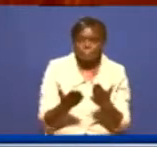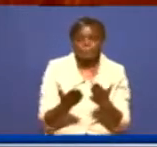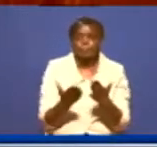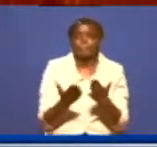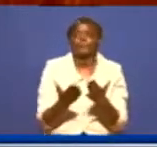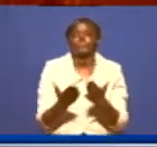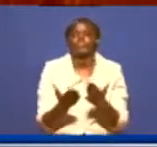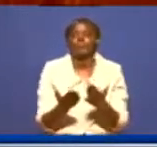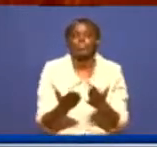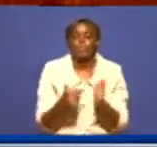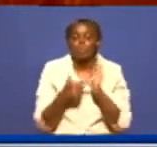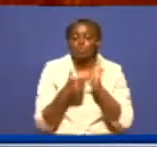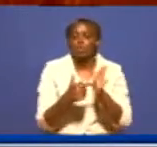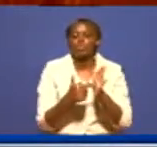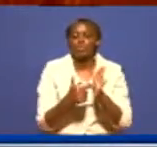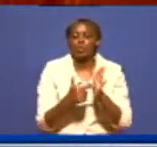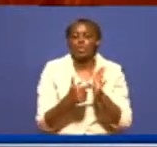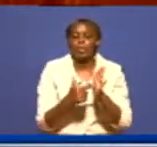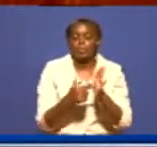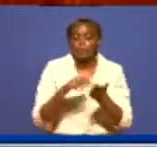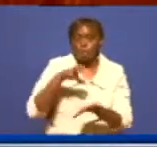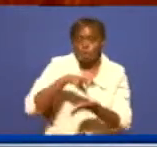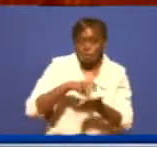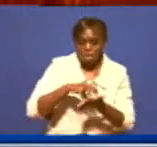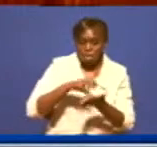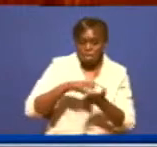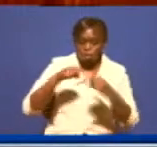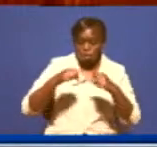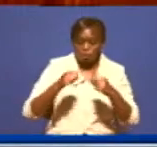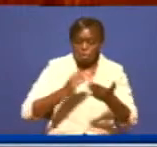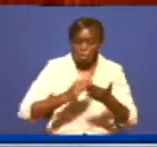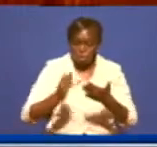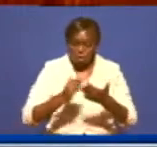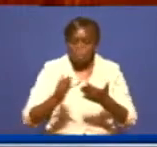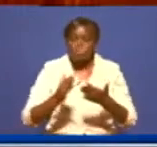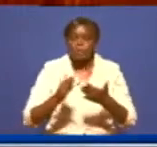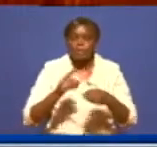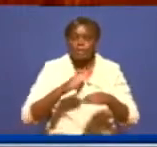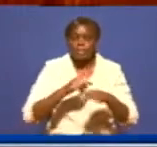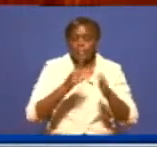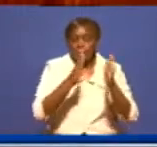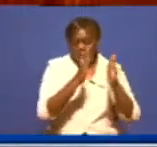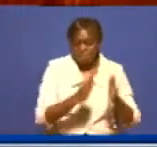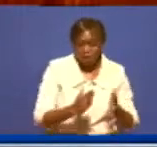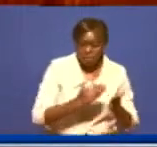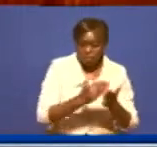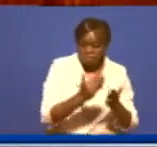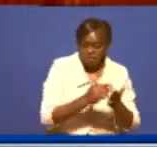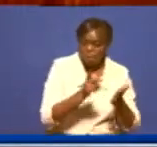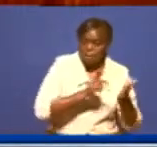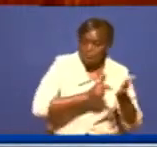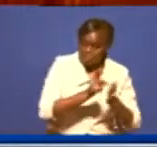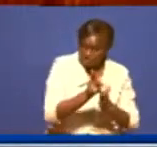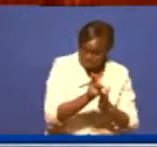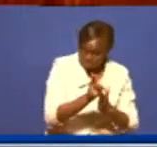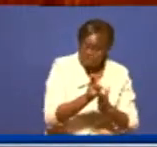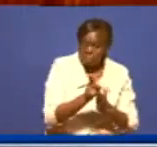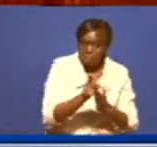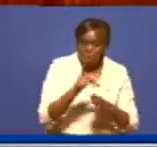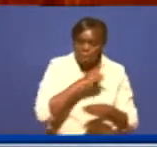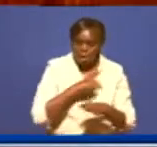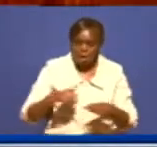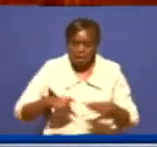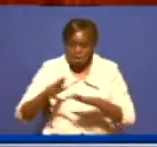it should be cited in the terms and conditions for rental, so that the tenant and the landlord are well aware of their